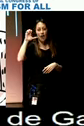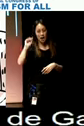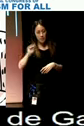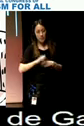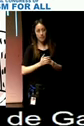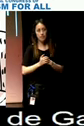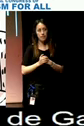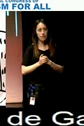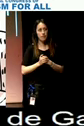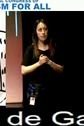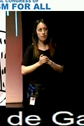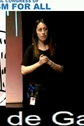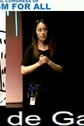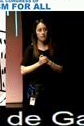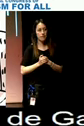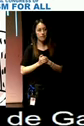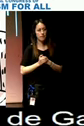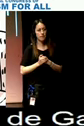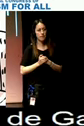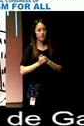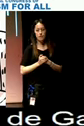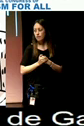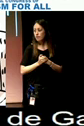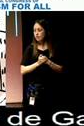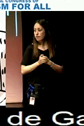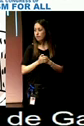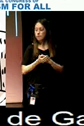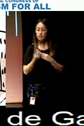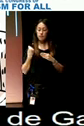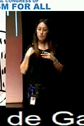That's the Sea of Galilee from another point of view.